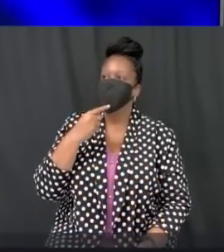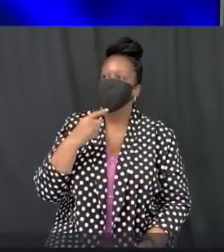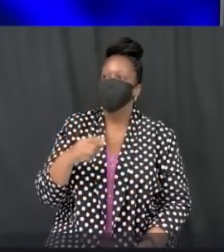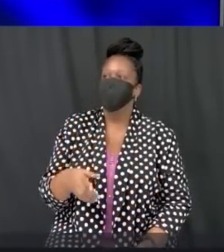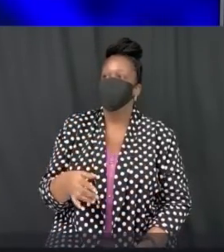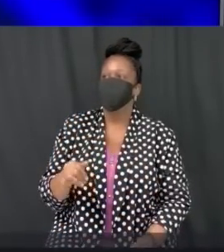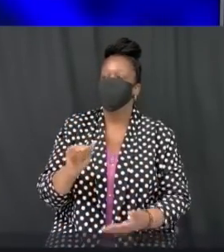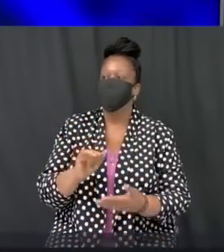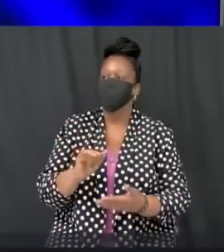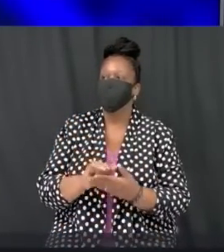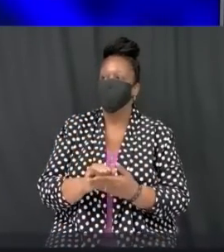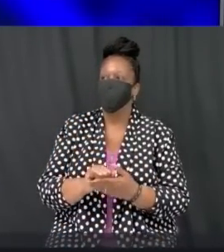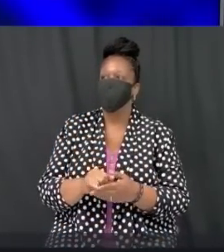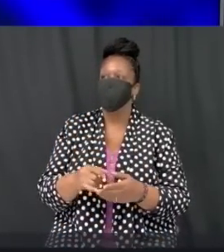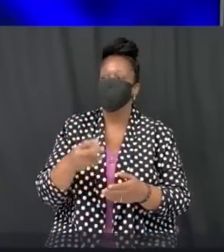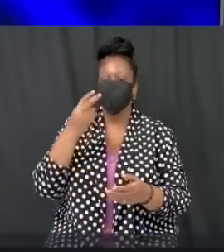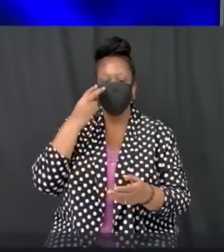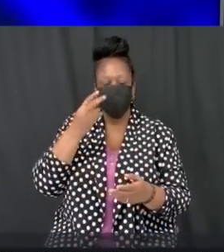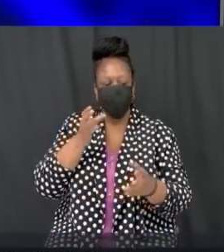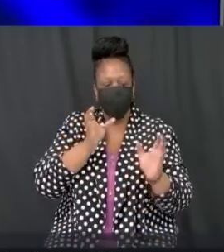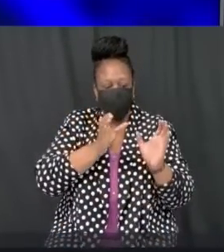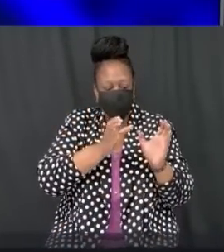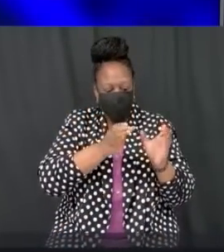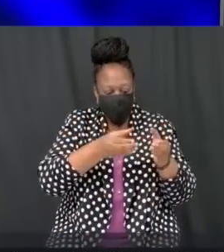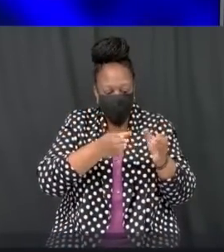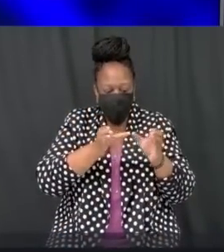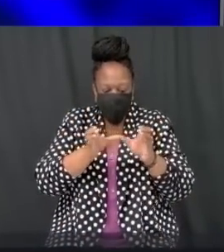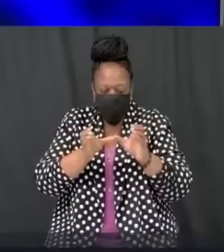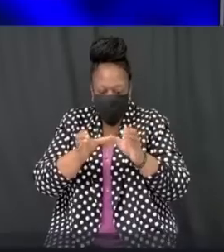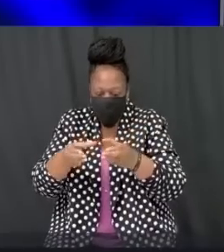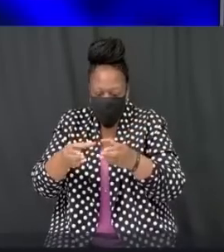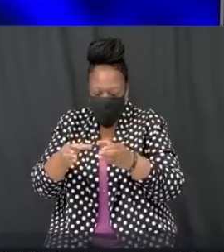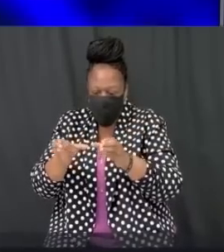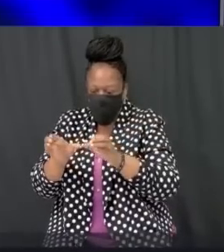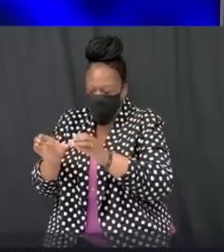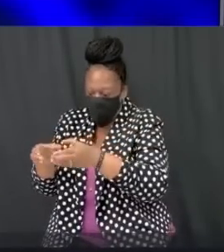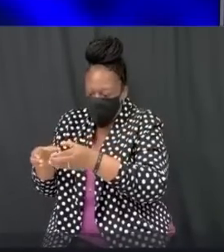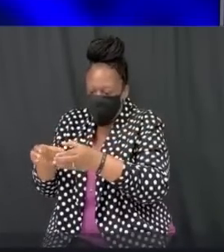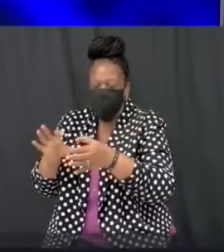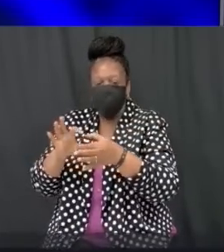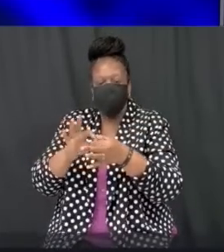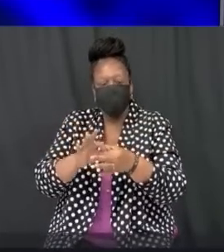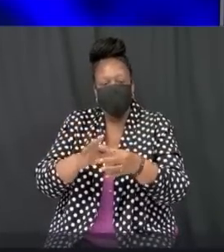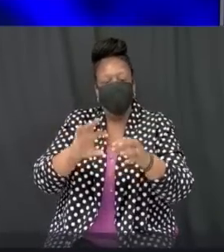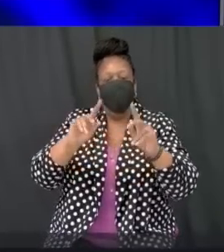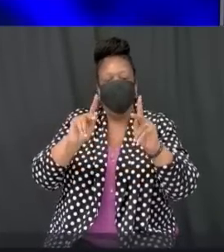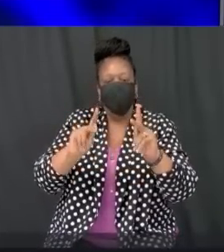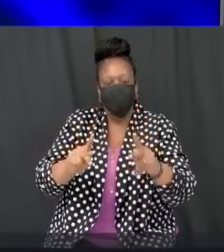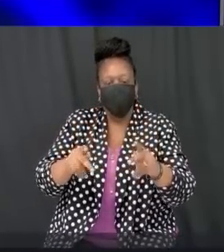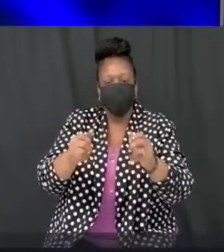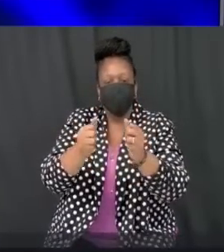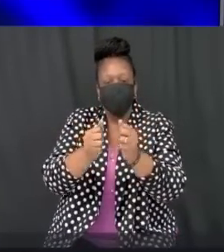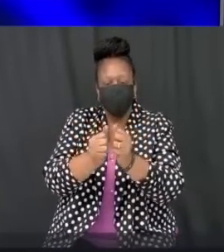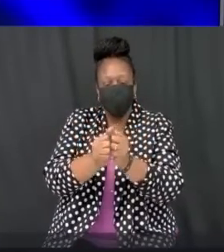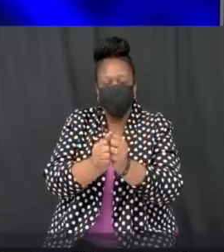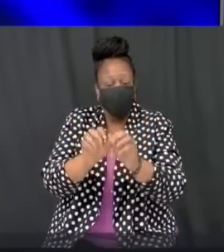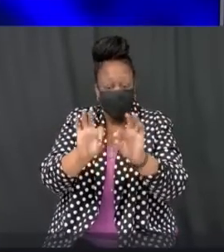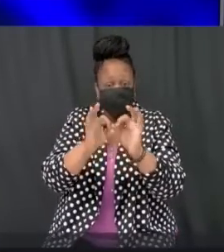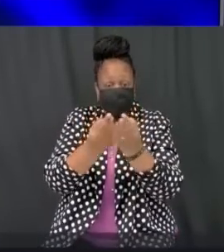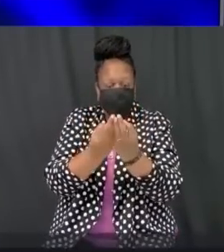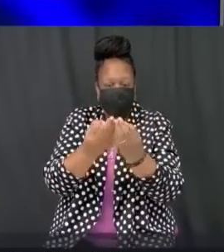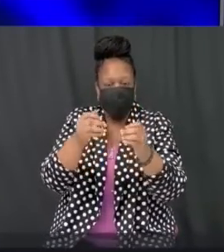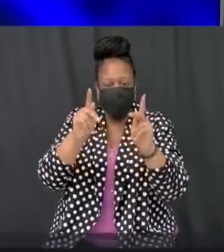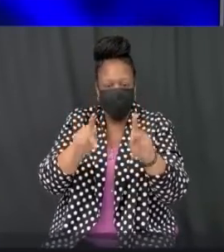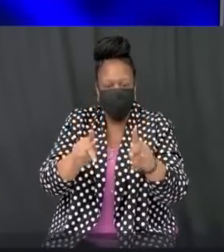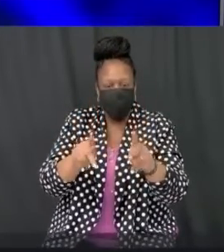that we have noted clusters of cases, clusters of COVID-19 cases in St. Kitts and